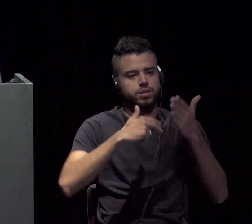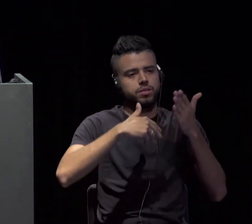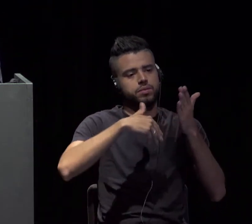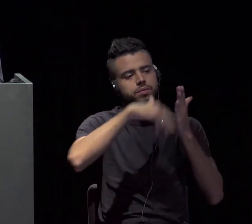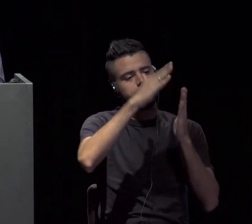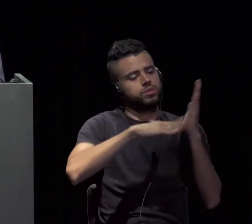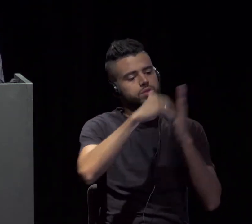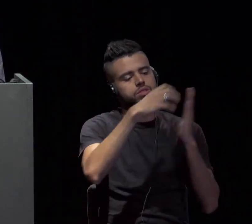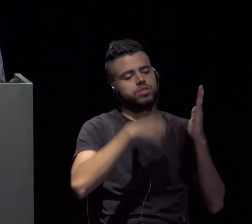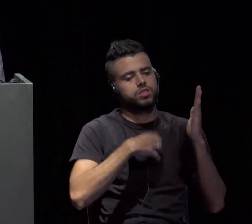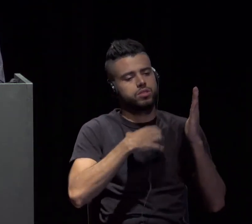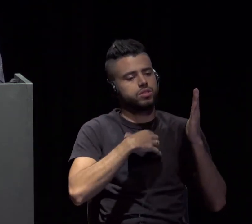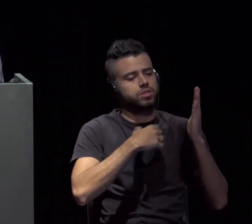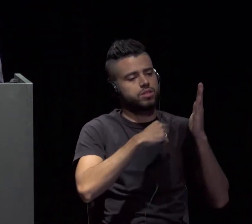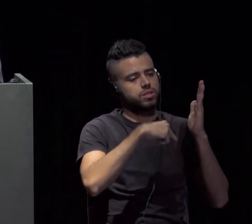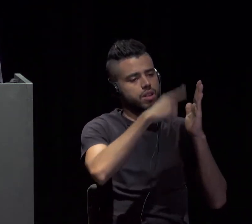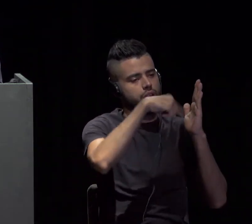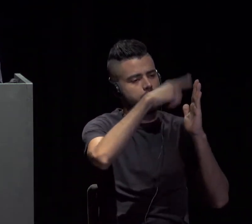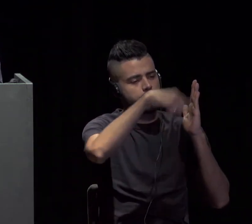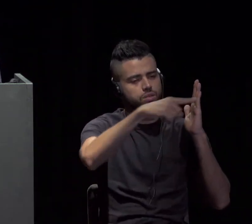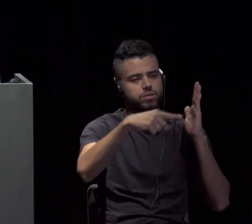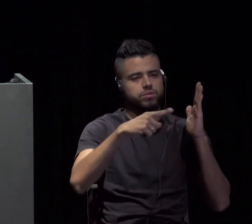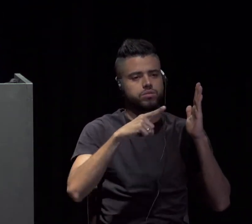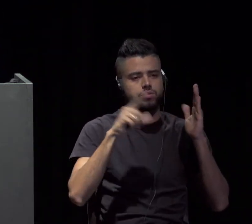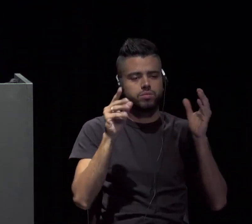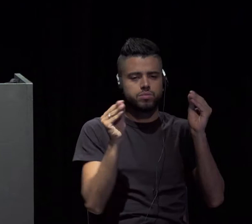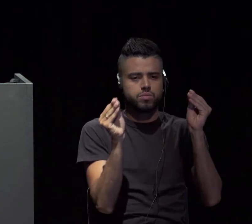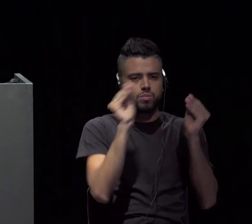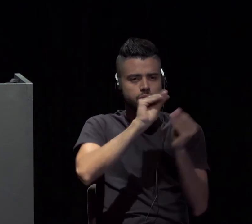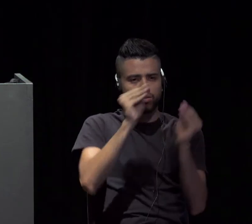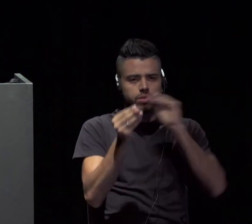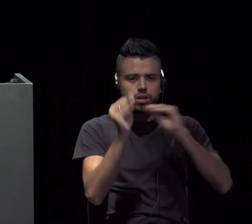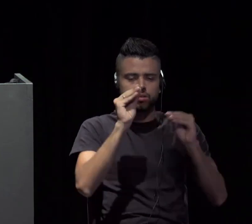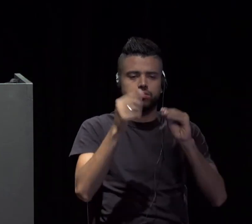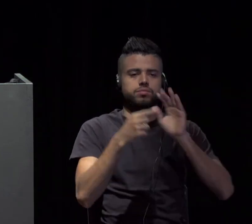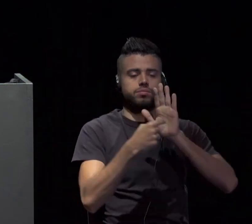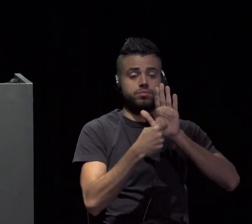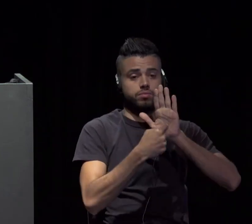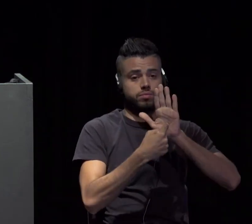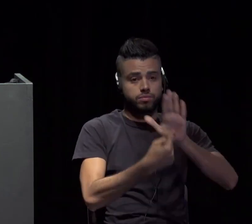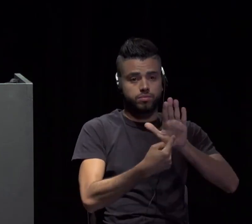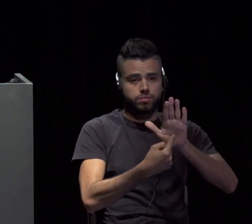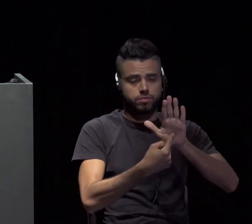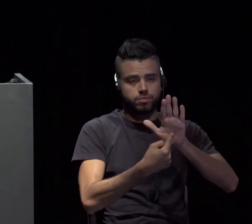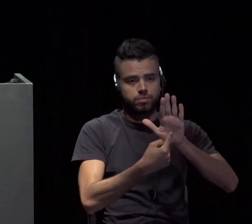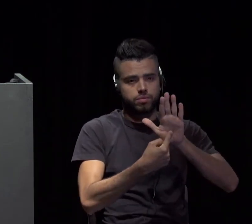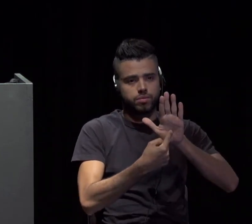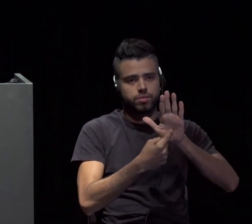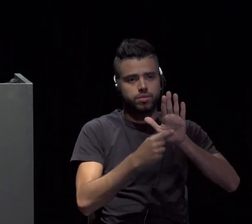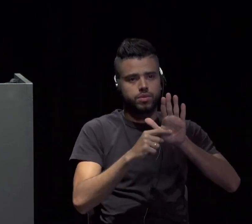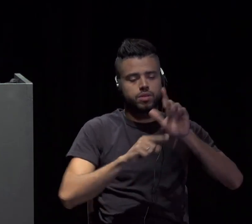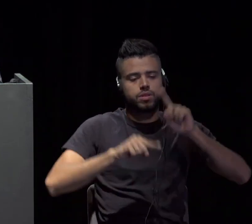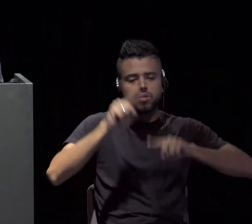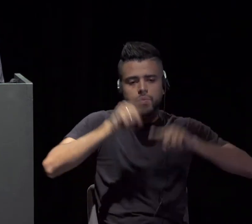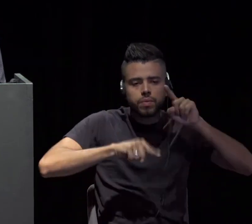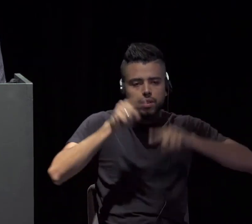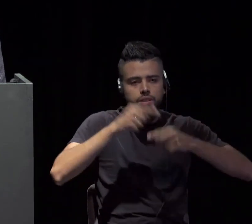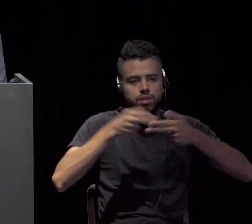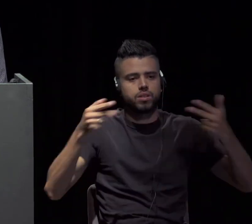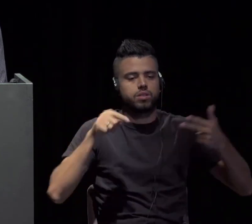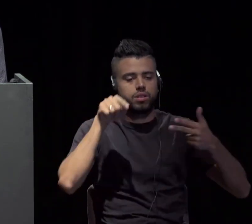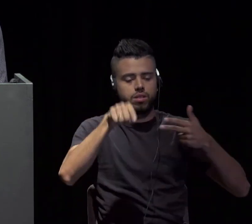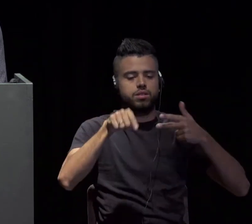pictorial space, shaped and determined by the material upon which he acts. This